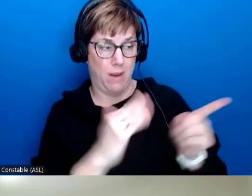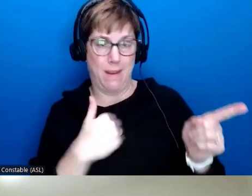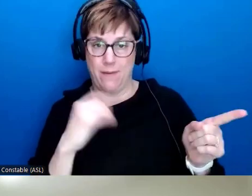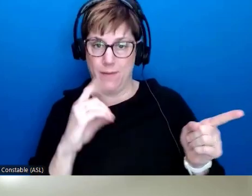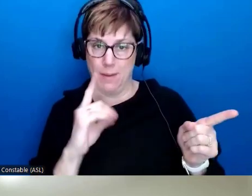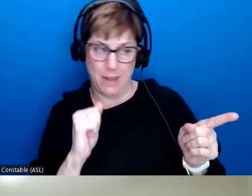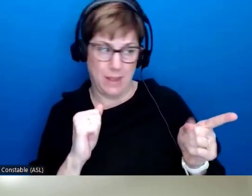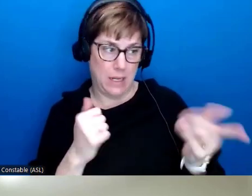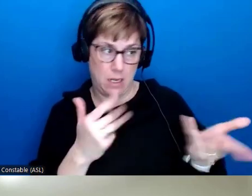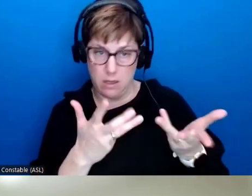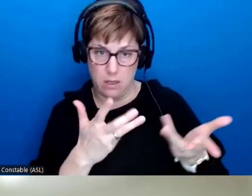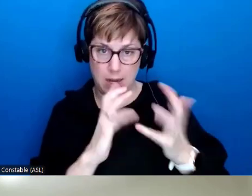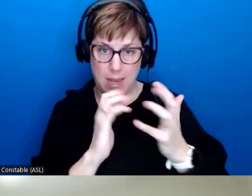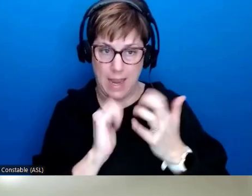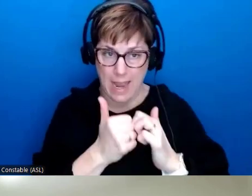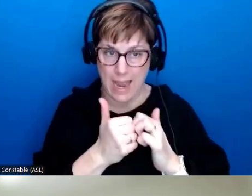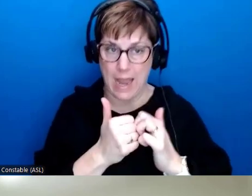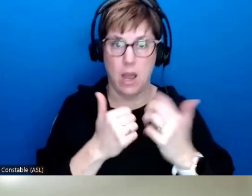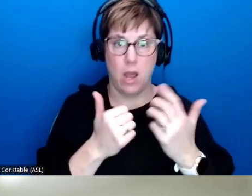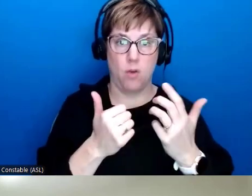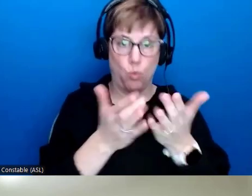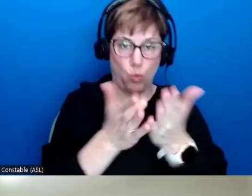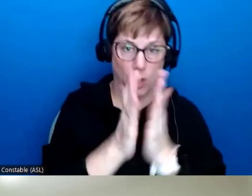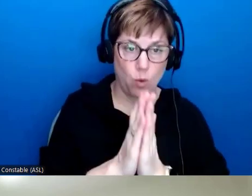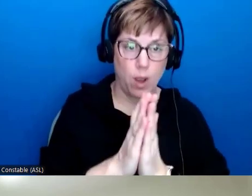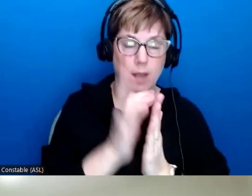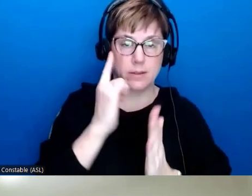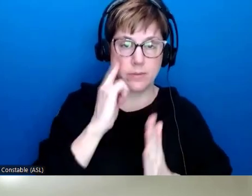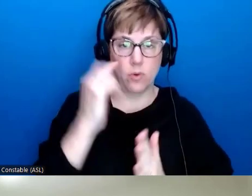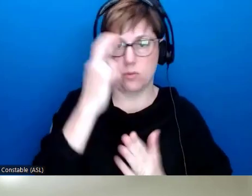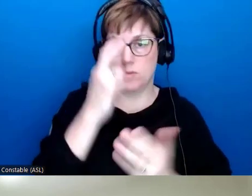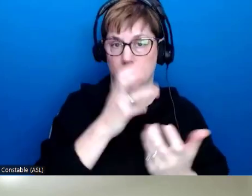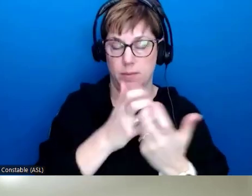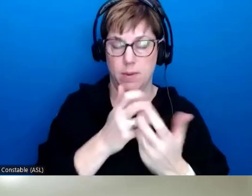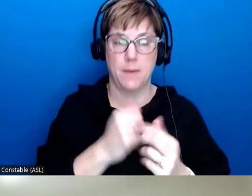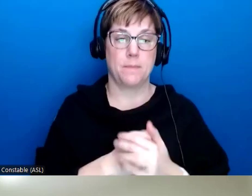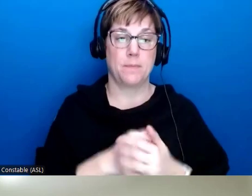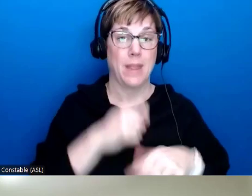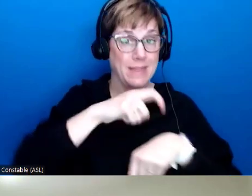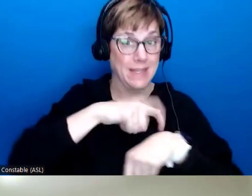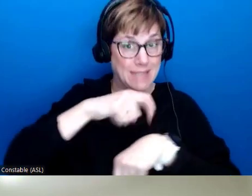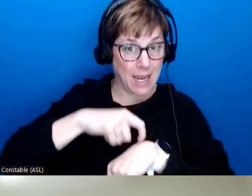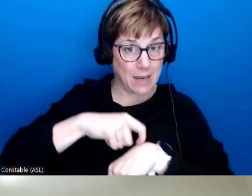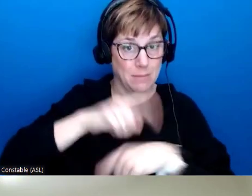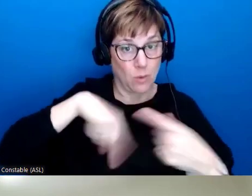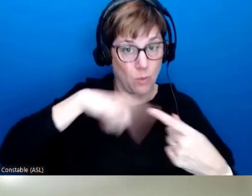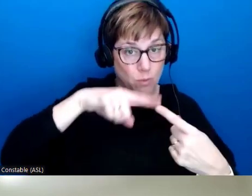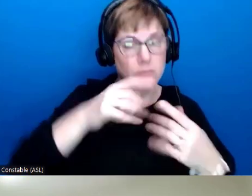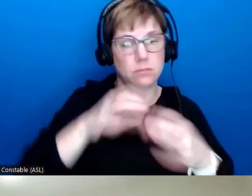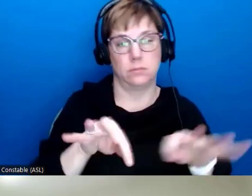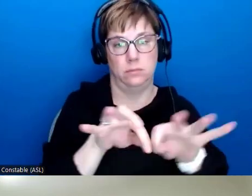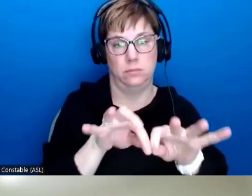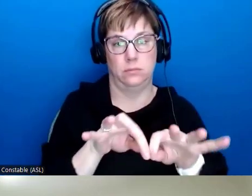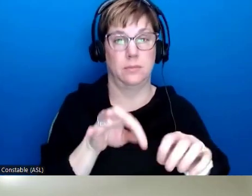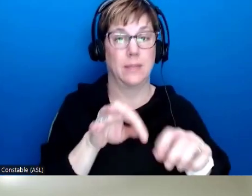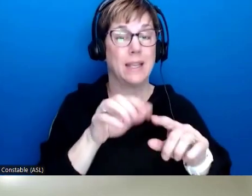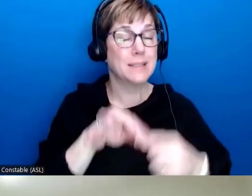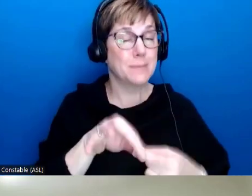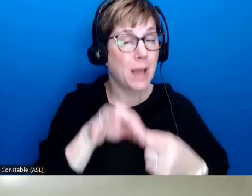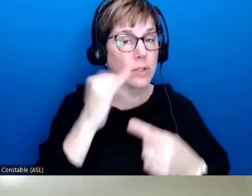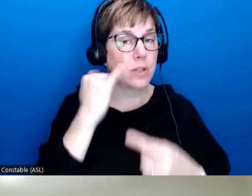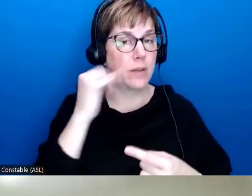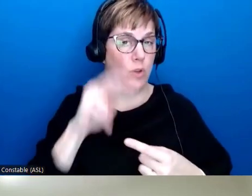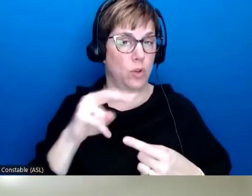about putting in a request for reasonable accommodation. The timing of this stuff can be really important, especially if you're looking at a job application.